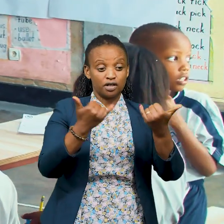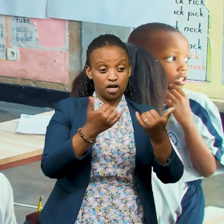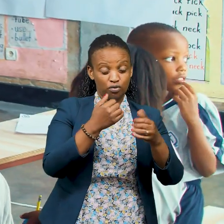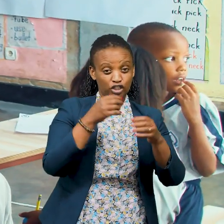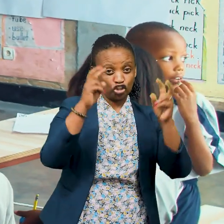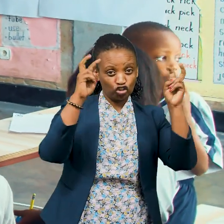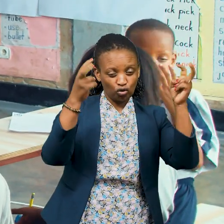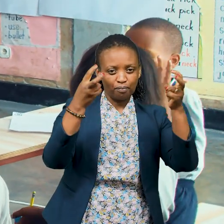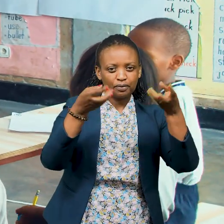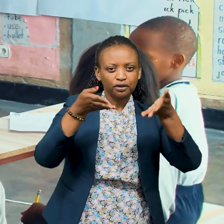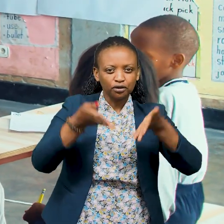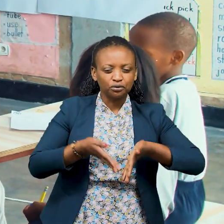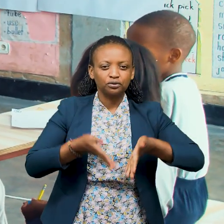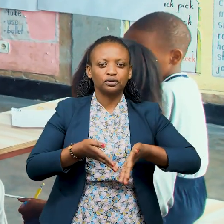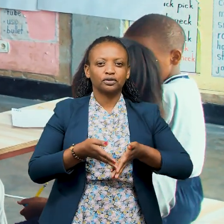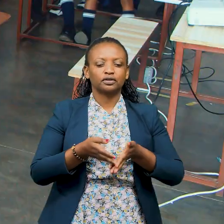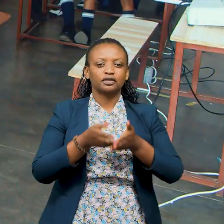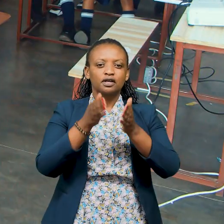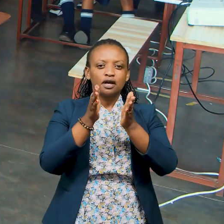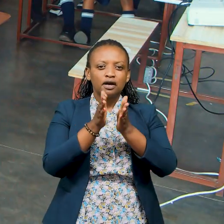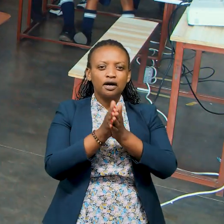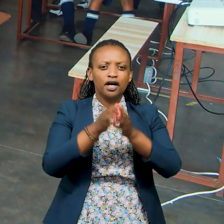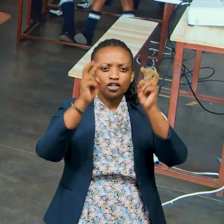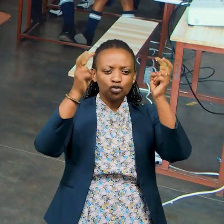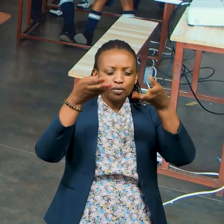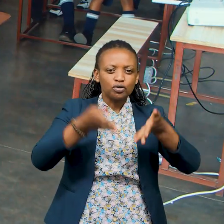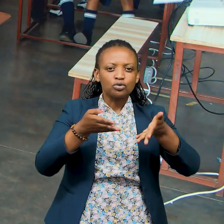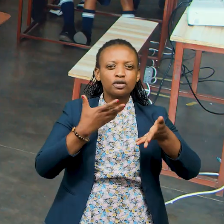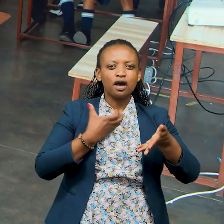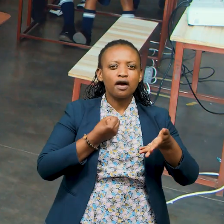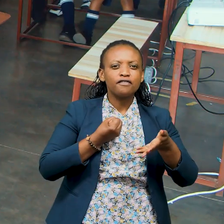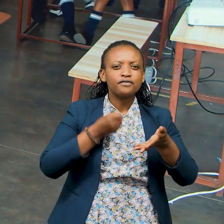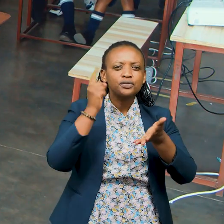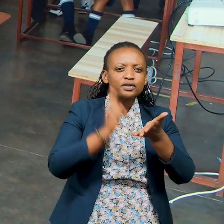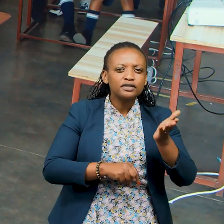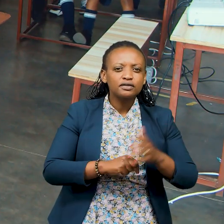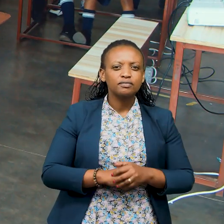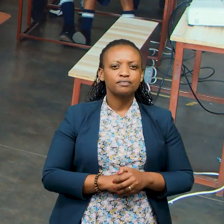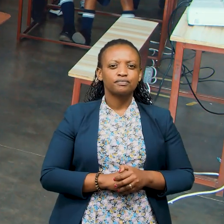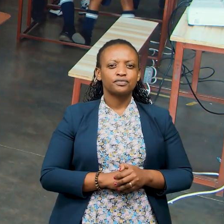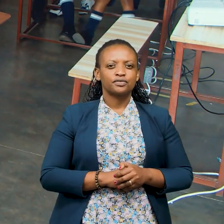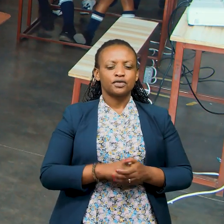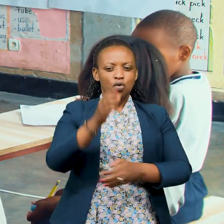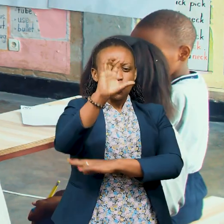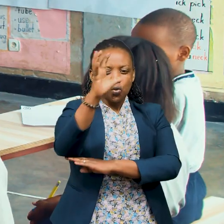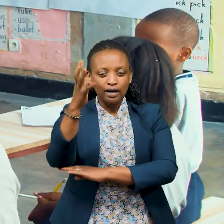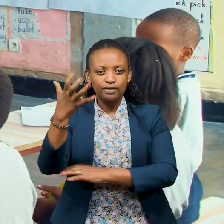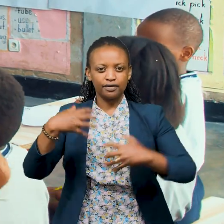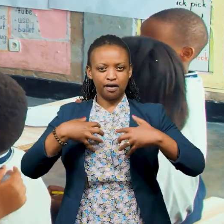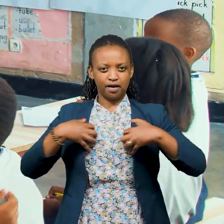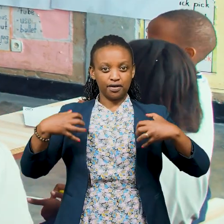having followed our topic of today, and our topic of today has been